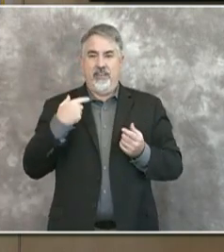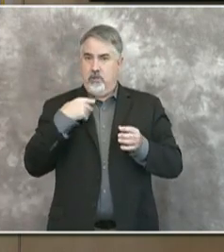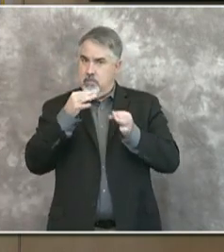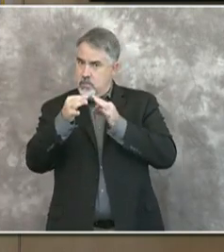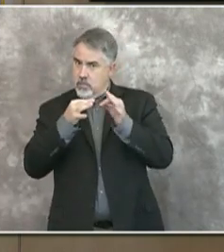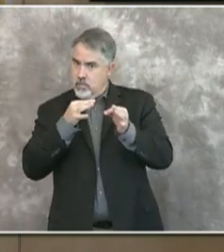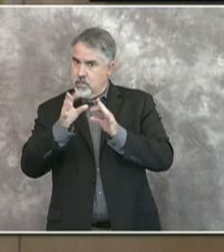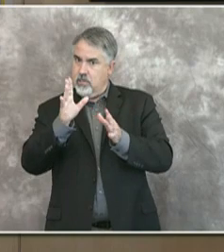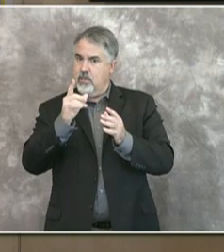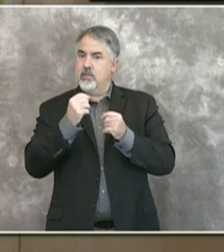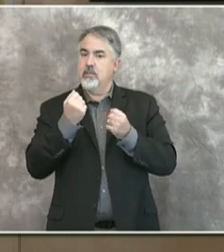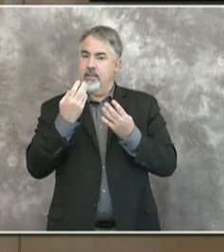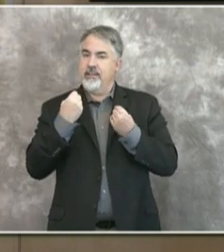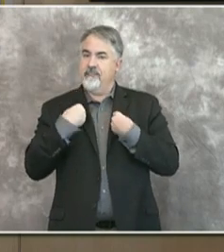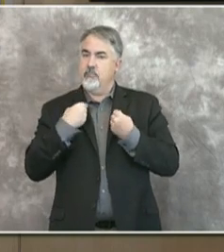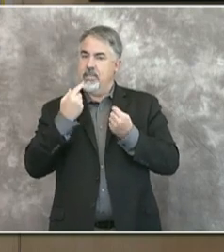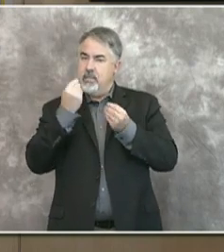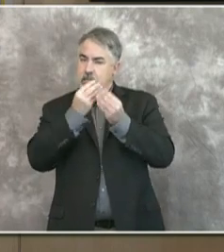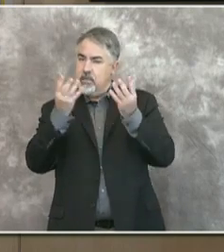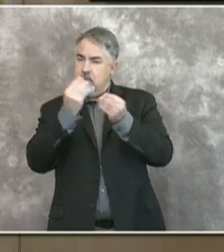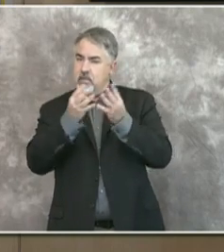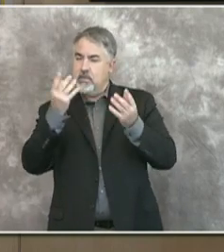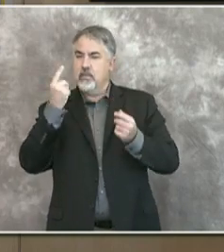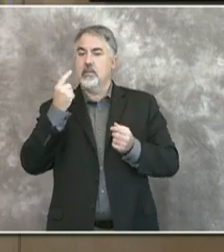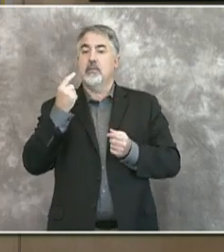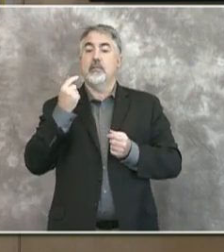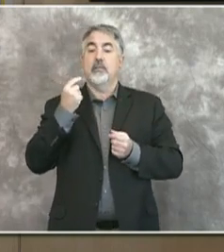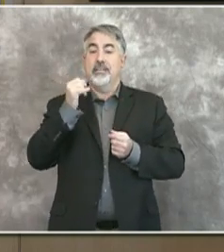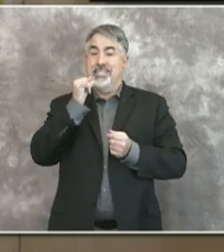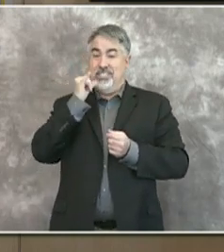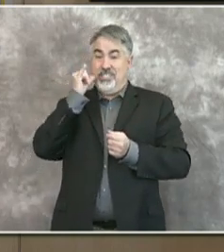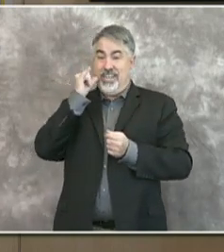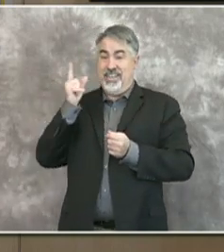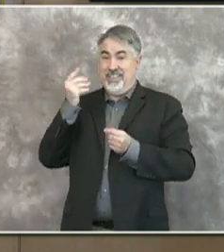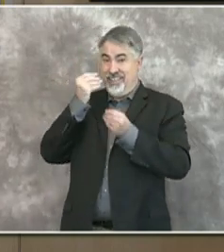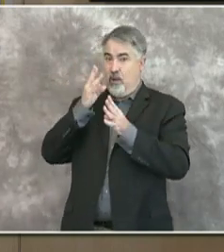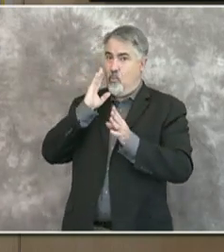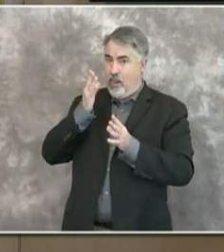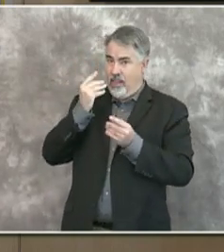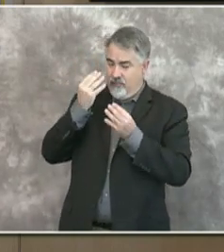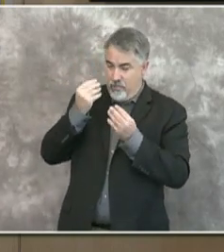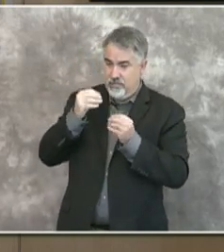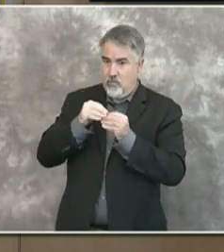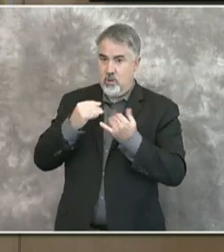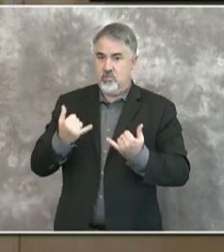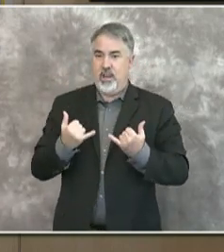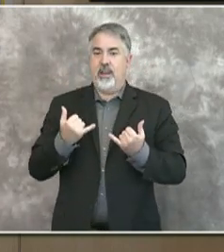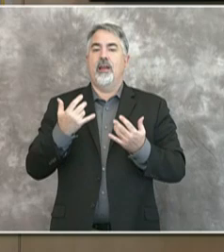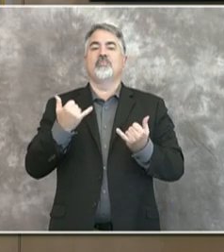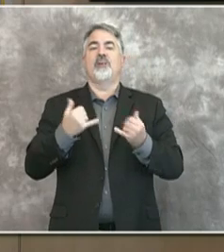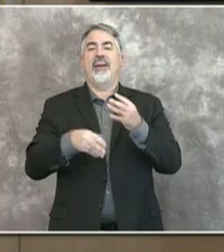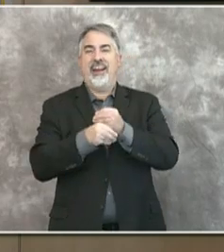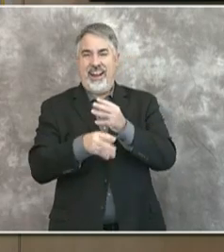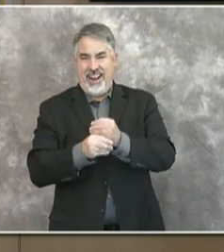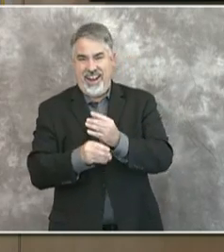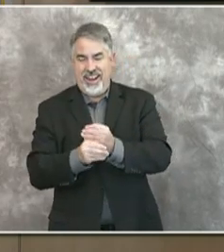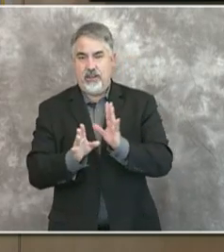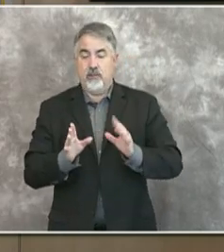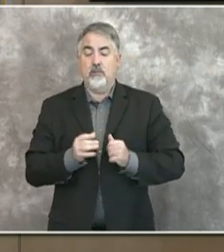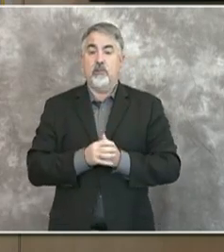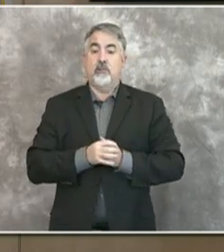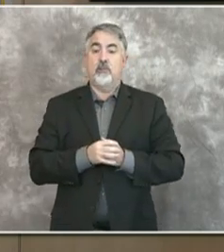walk through the announcements that came from the governor yesterday and provide an additional explanation of what that means for us here in San